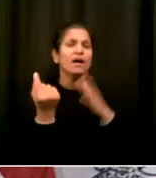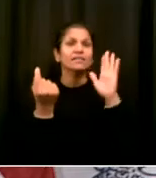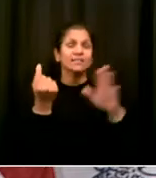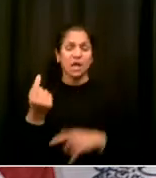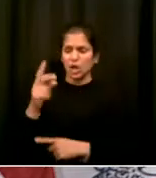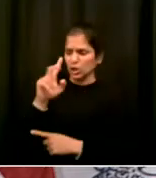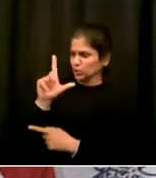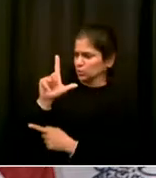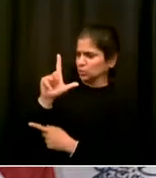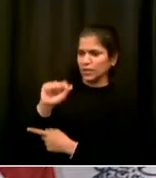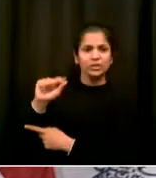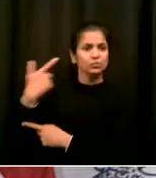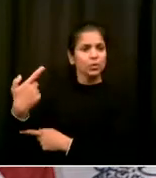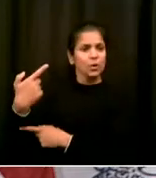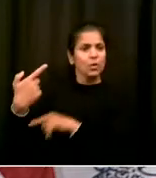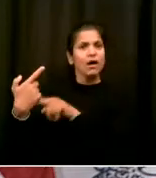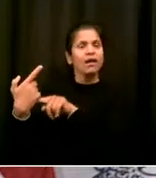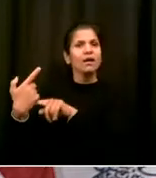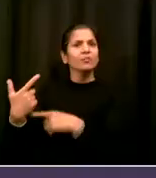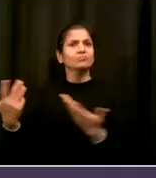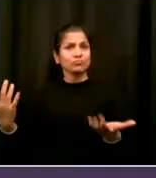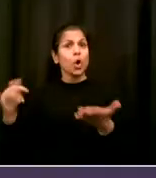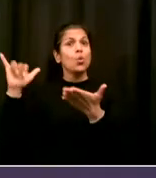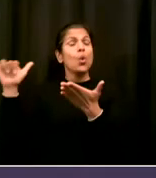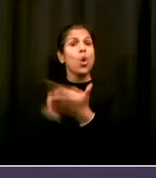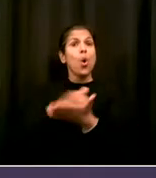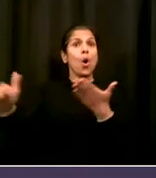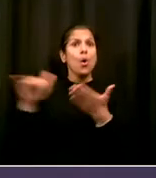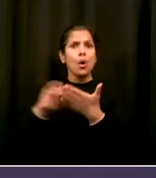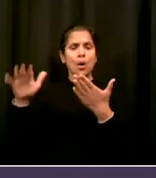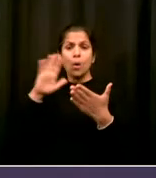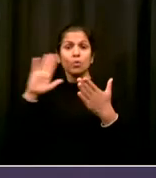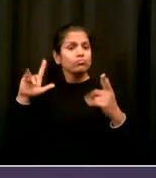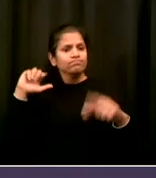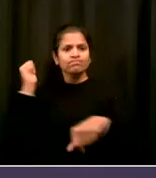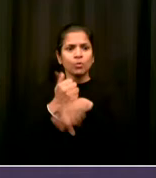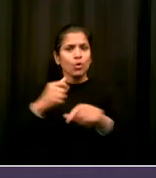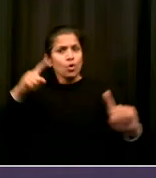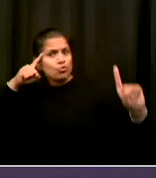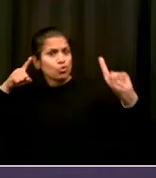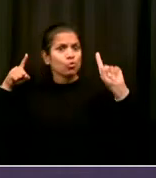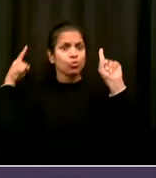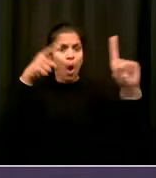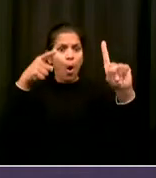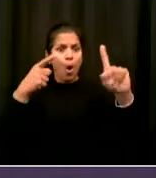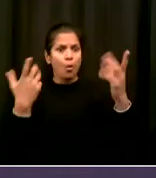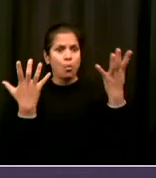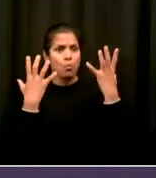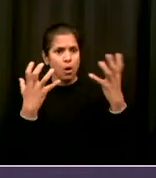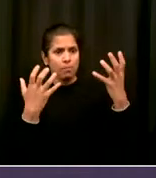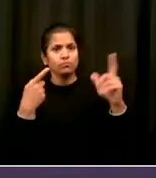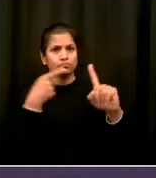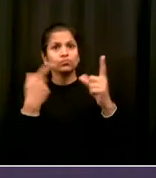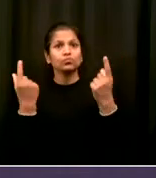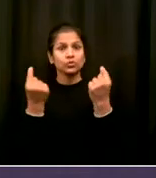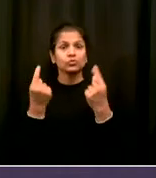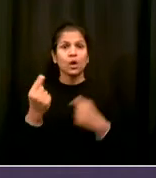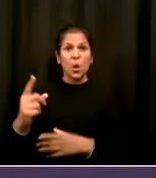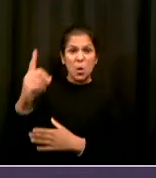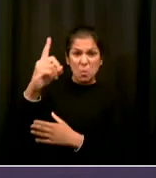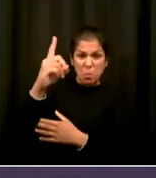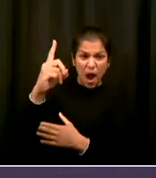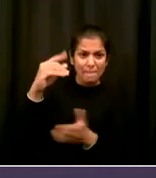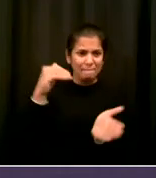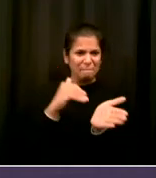will vaccinate a million New Yorkers. A million people we will reach in January.